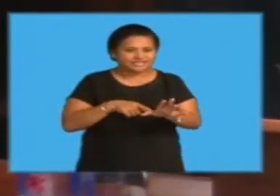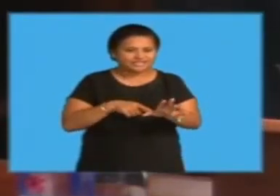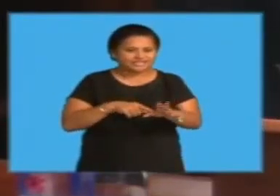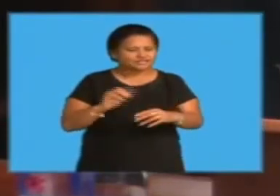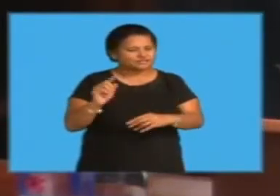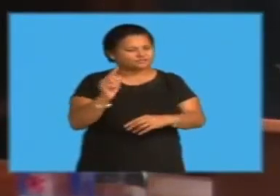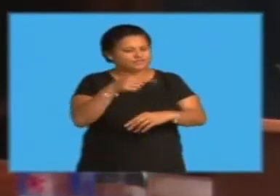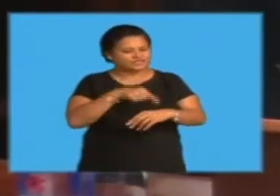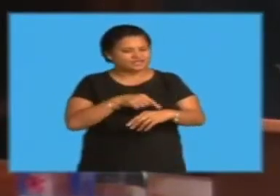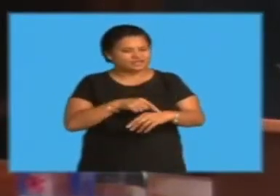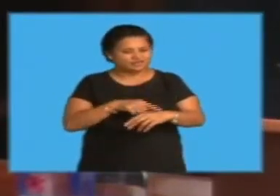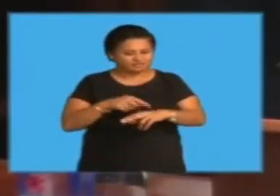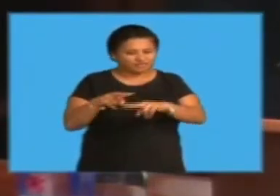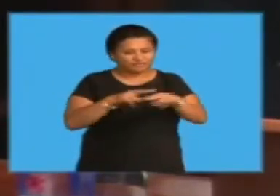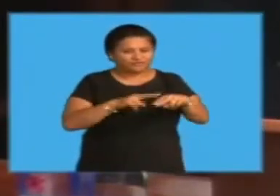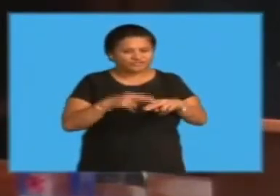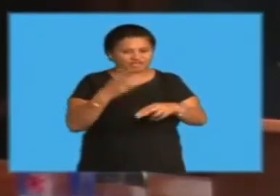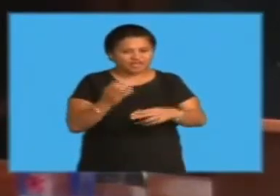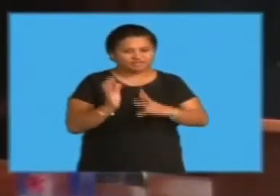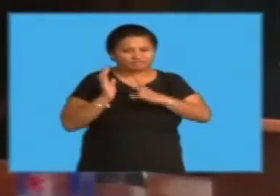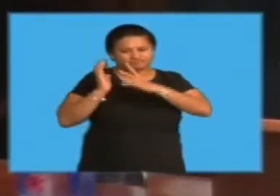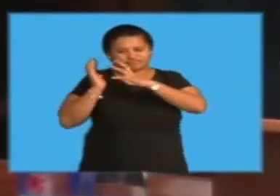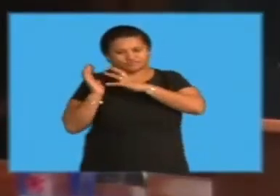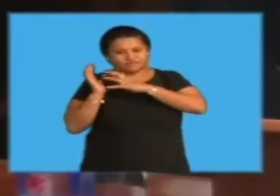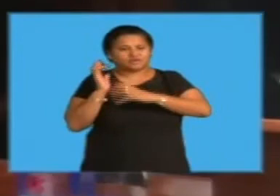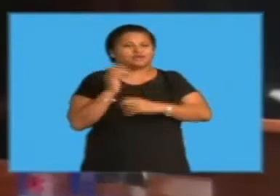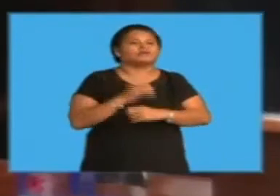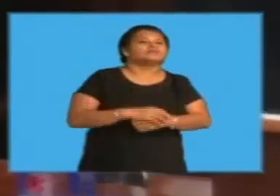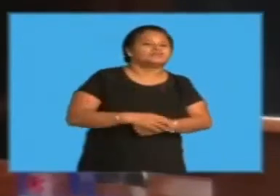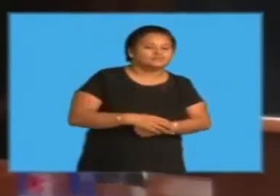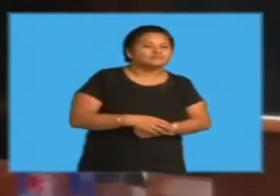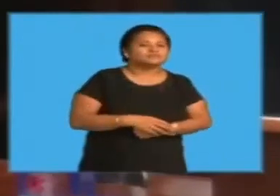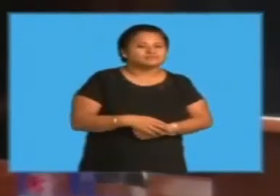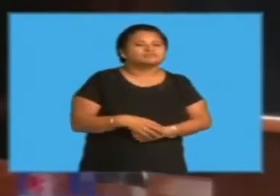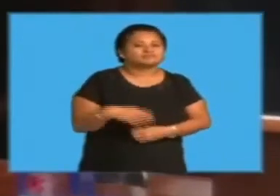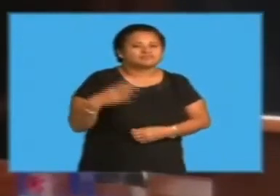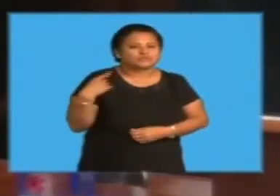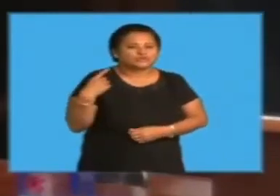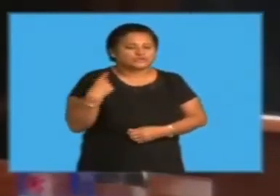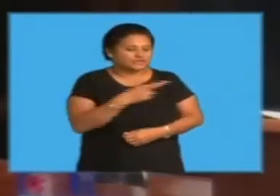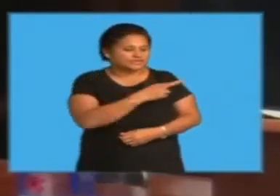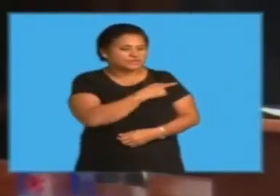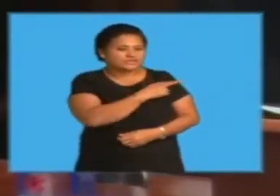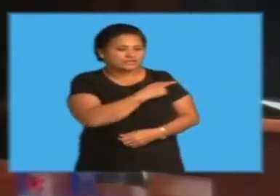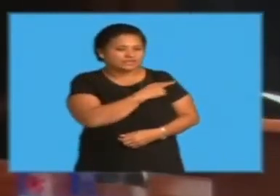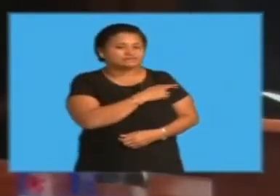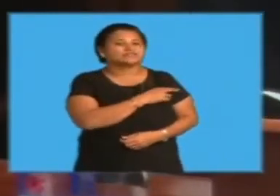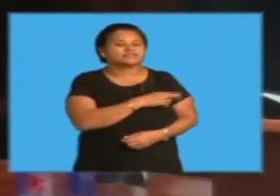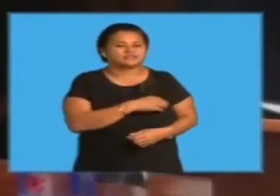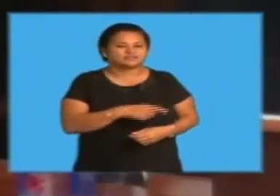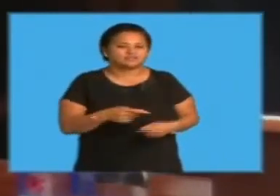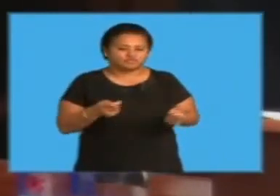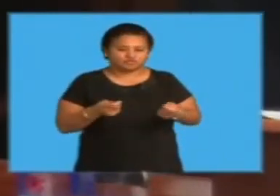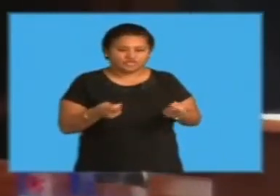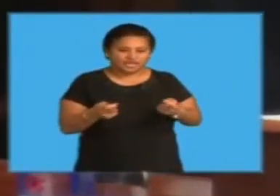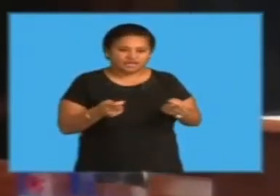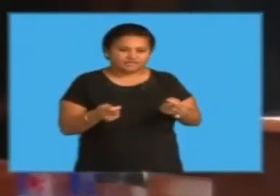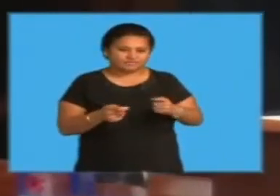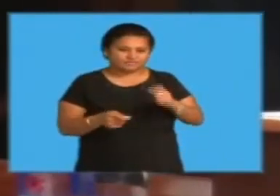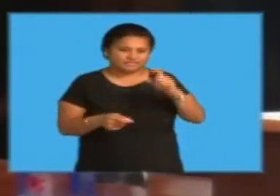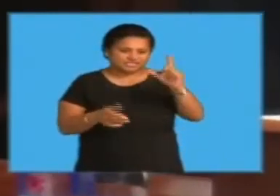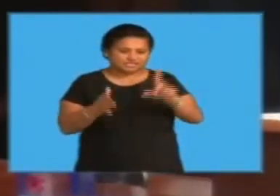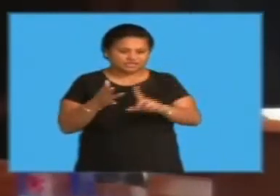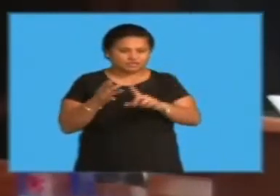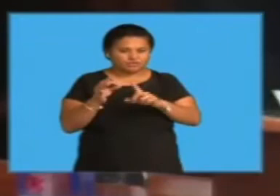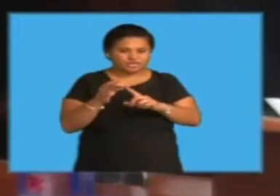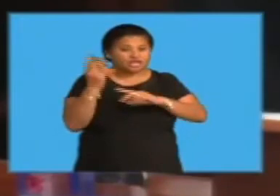and responsibility. And make no mistake about it, it is a serious undertaking. The nations of the world will meet in Bonn to advance